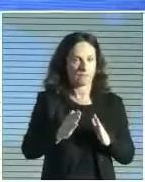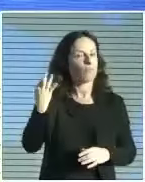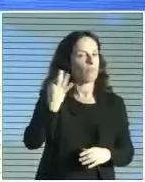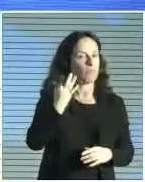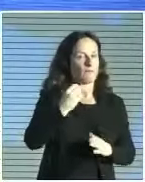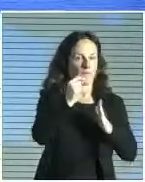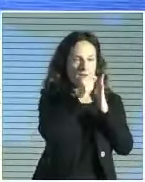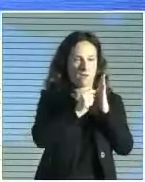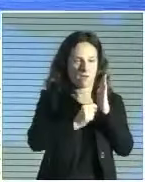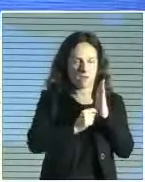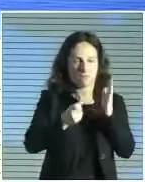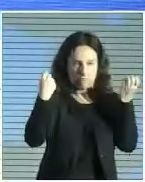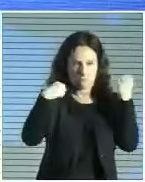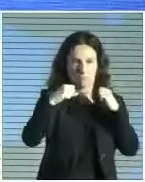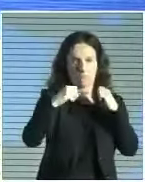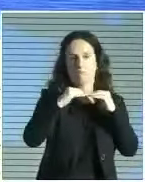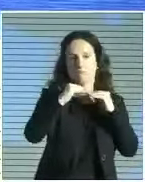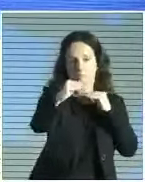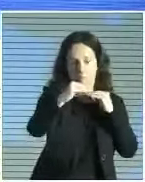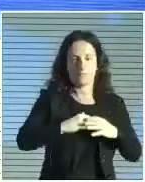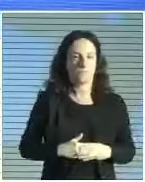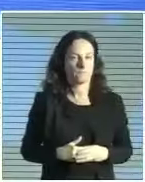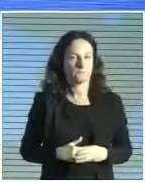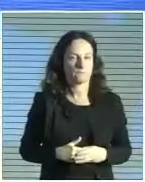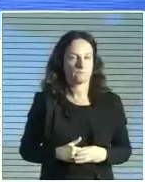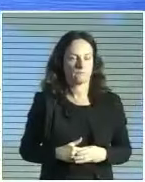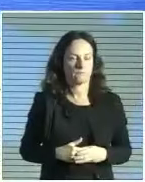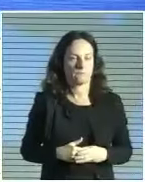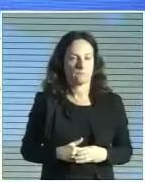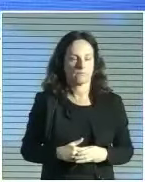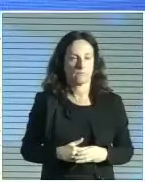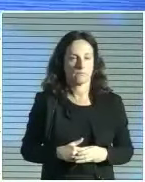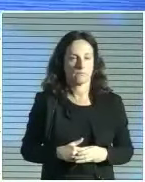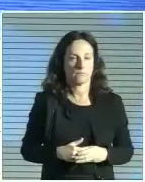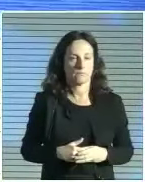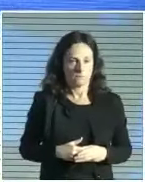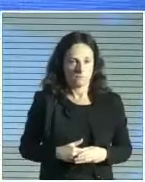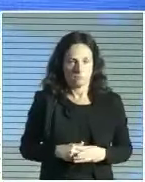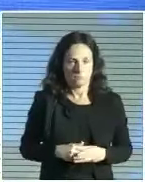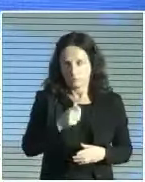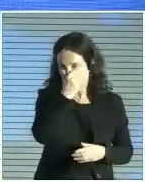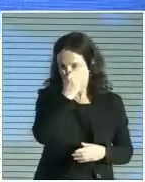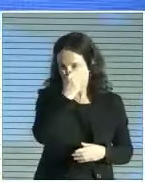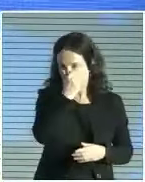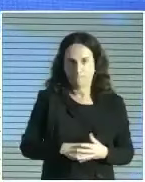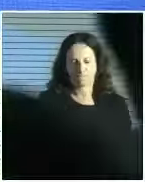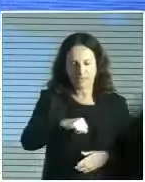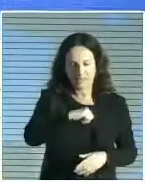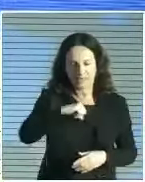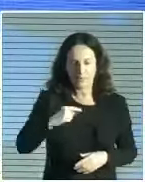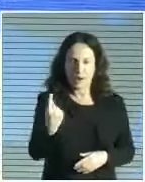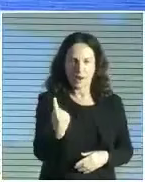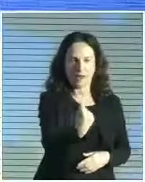into consideration that every single action that we take into the tourism